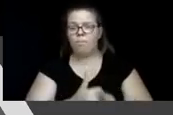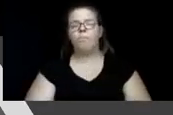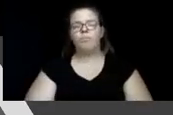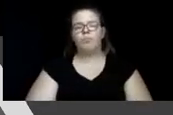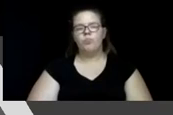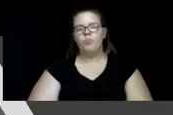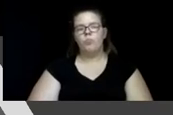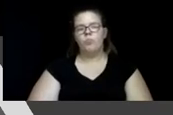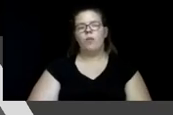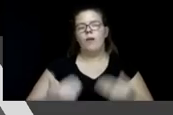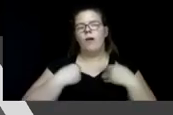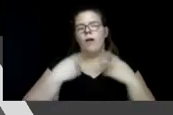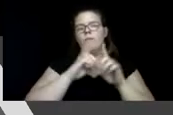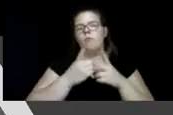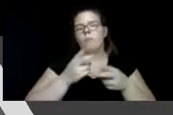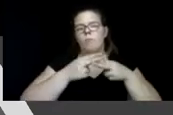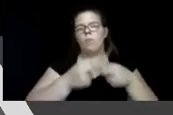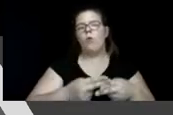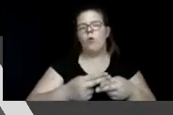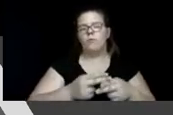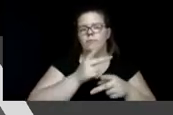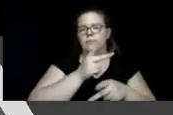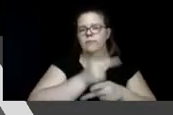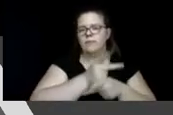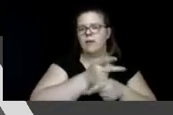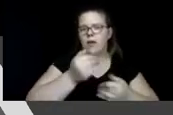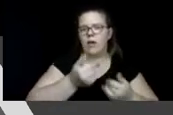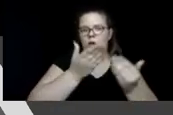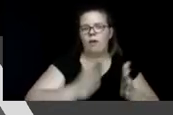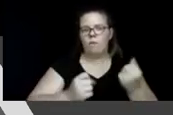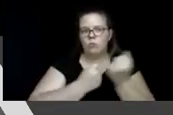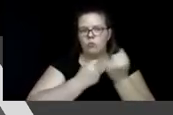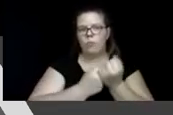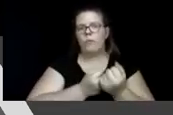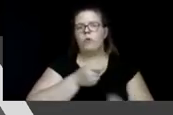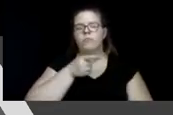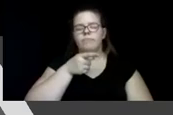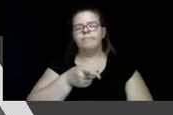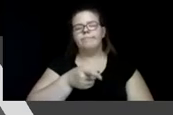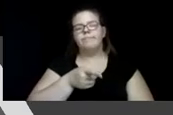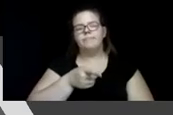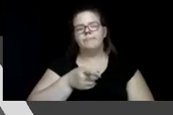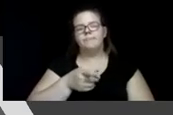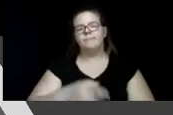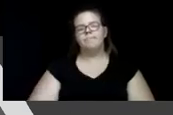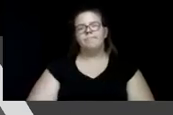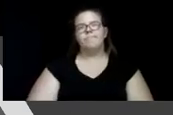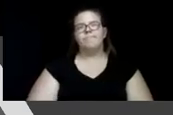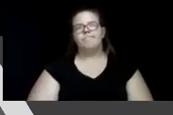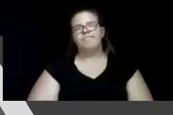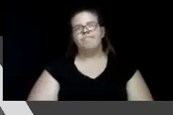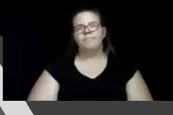have a department called caregiver support. And what they do is